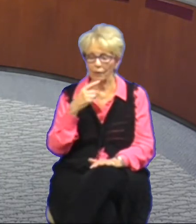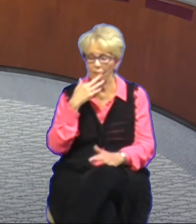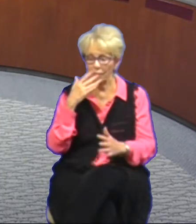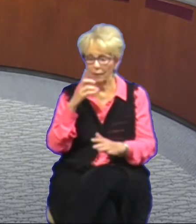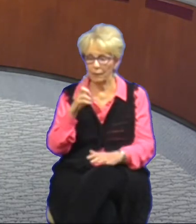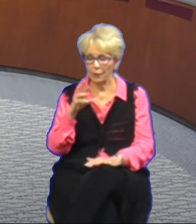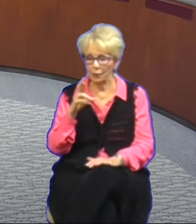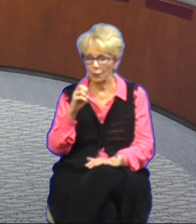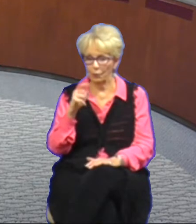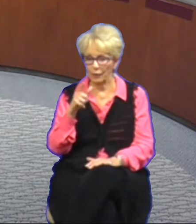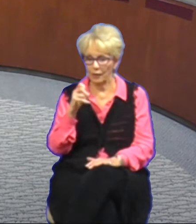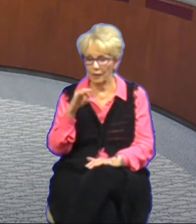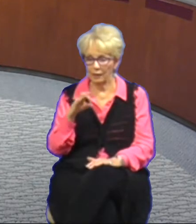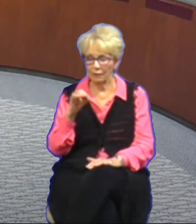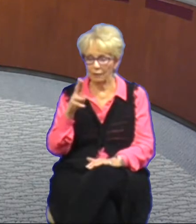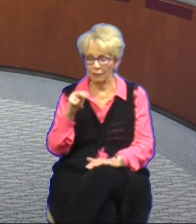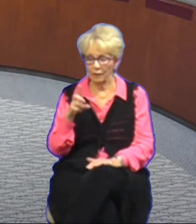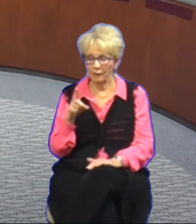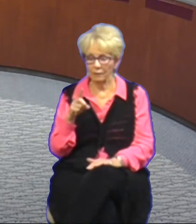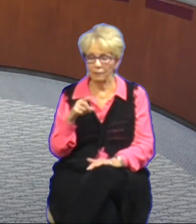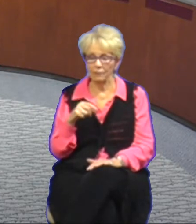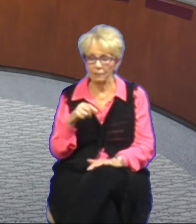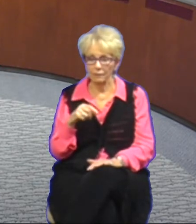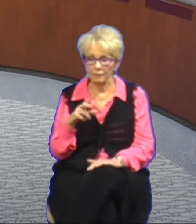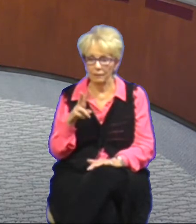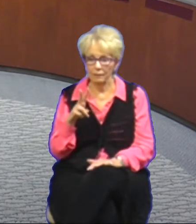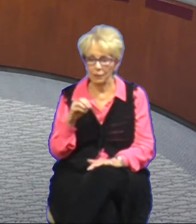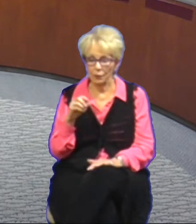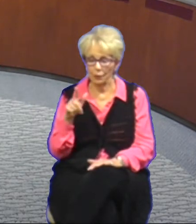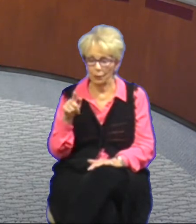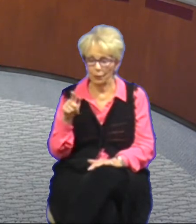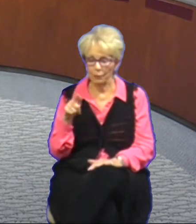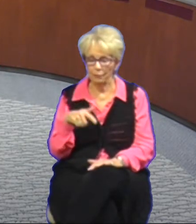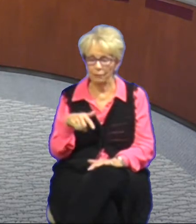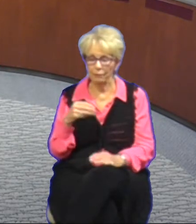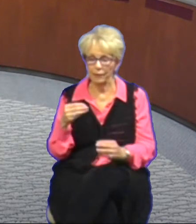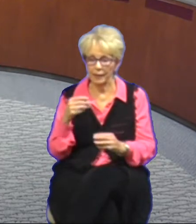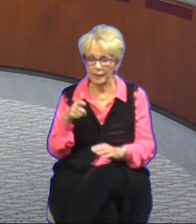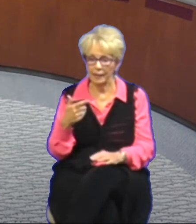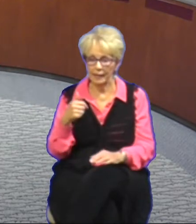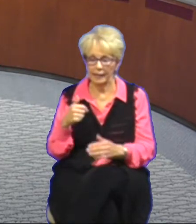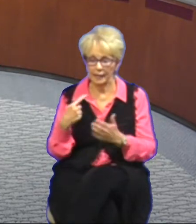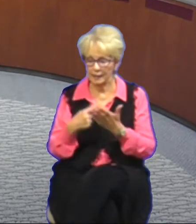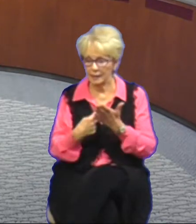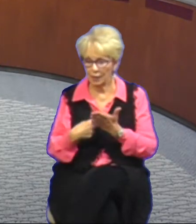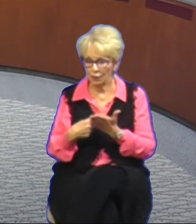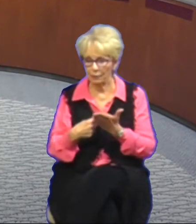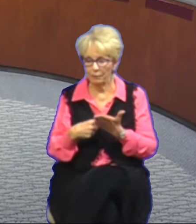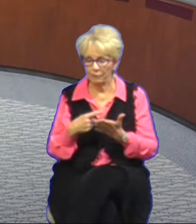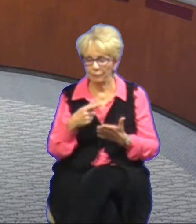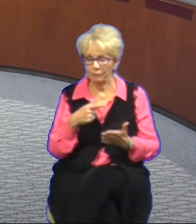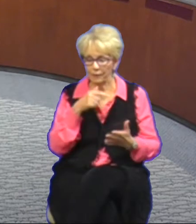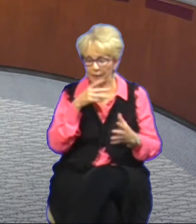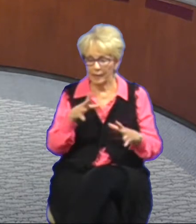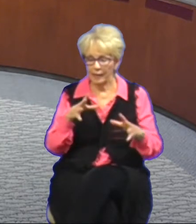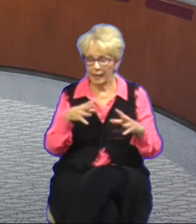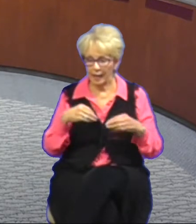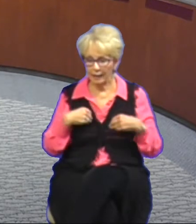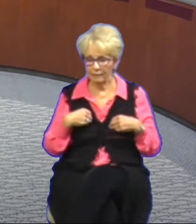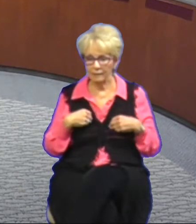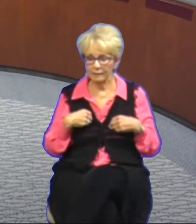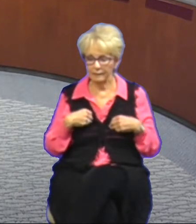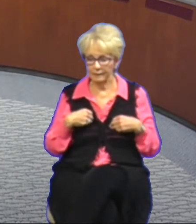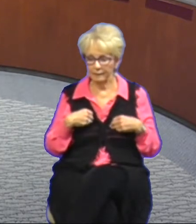expire January 1st, 2021. Second. I have a motion and a second. Any discussion? All those in favor, please signify by saying